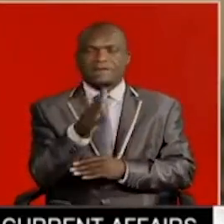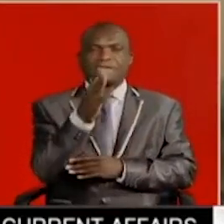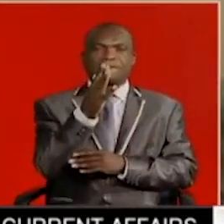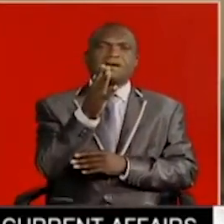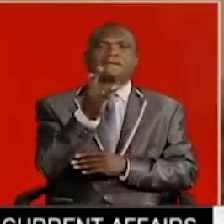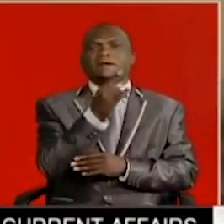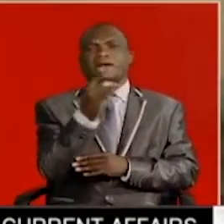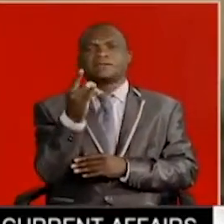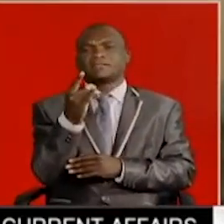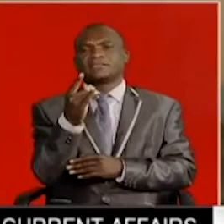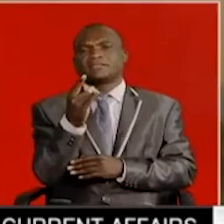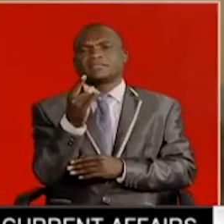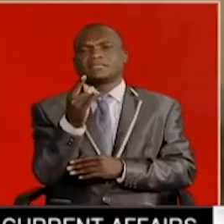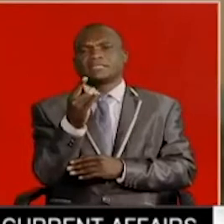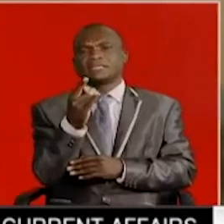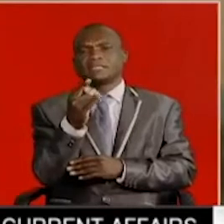16,558,987,000.